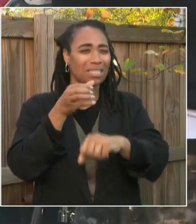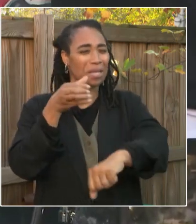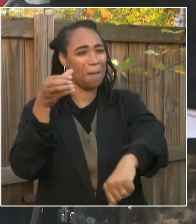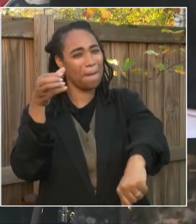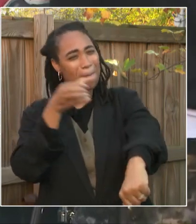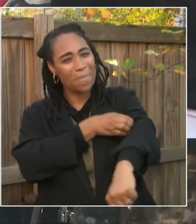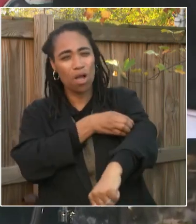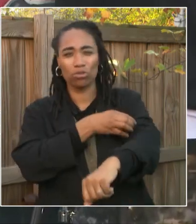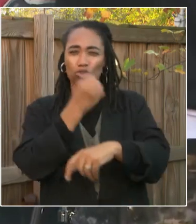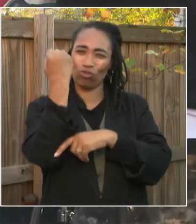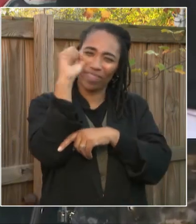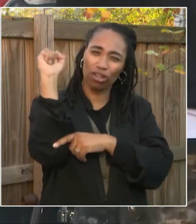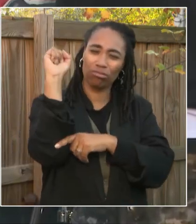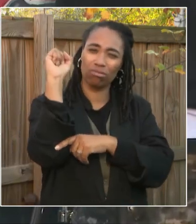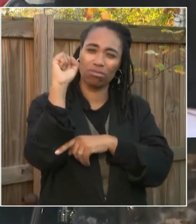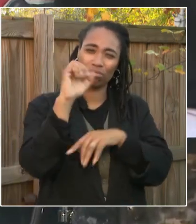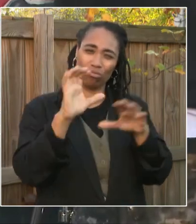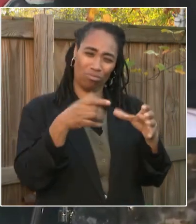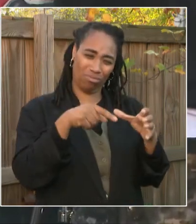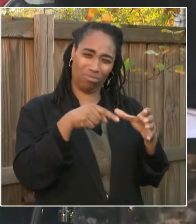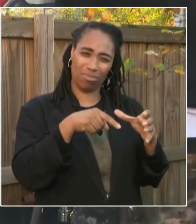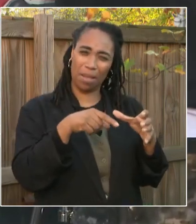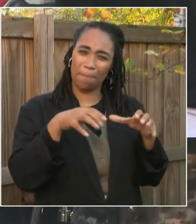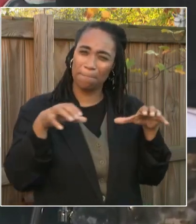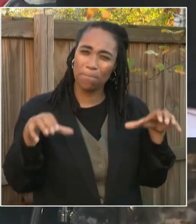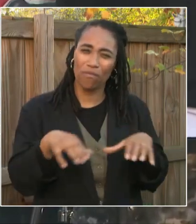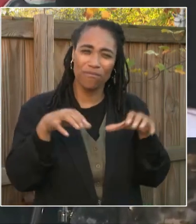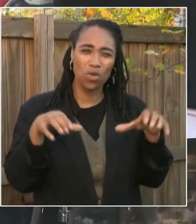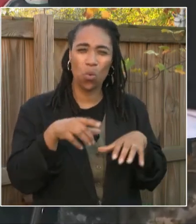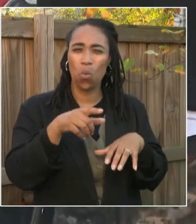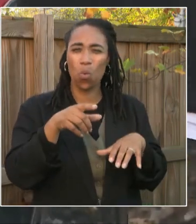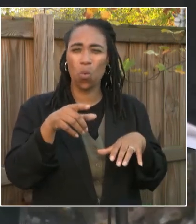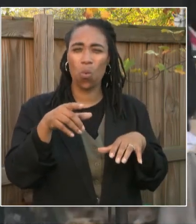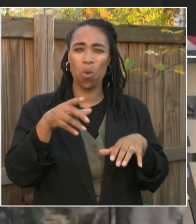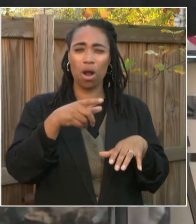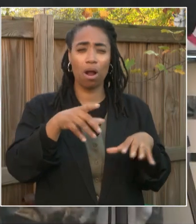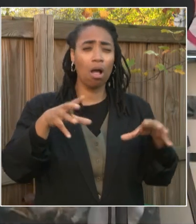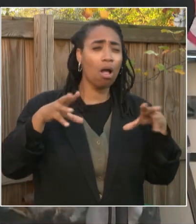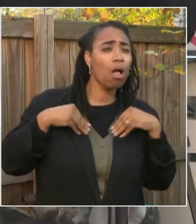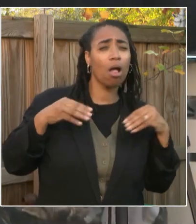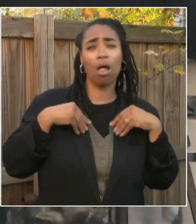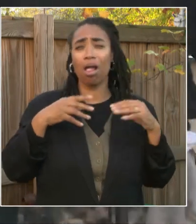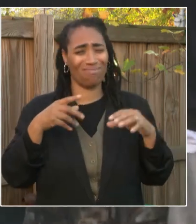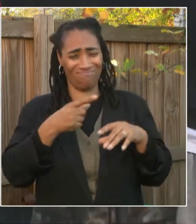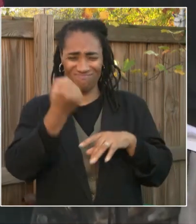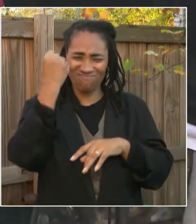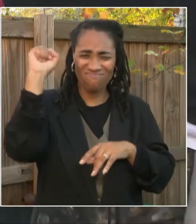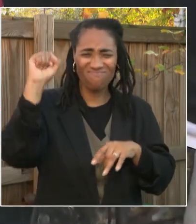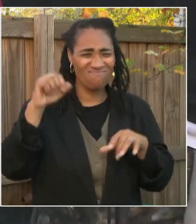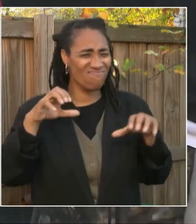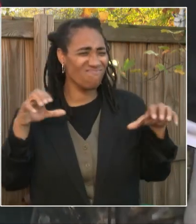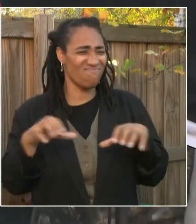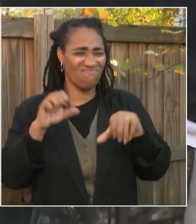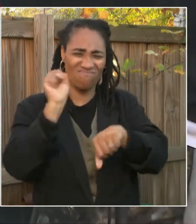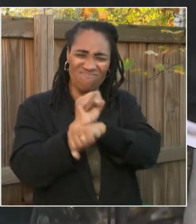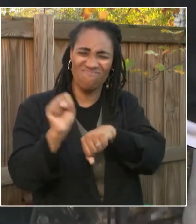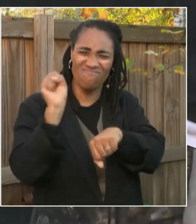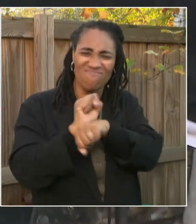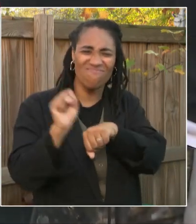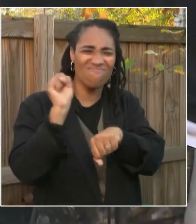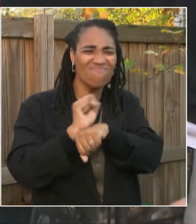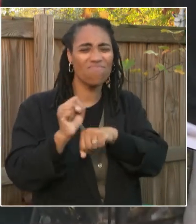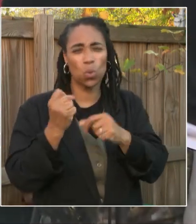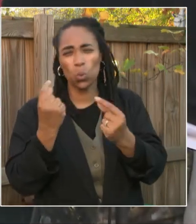and shaking sister, this don't take no trash sister, this put in the work sister and make it do what it